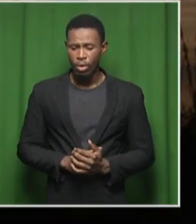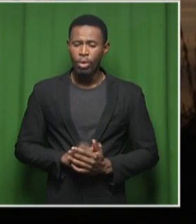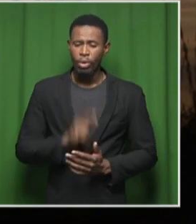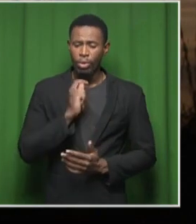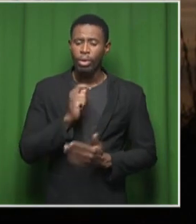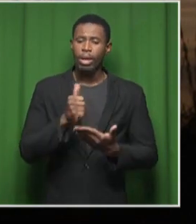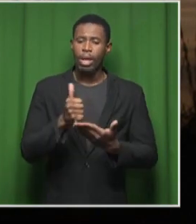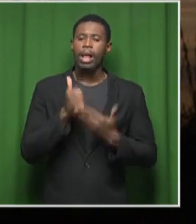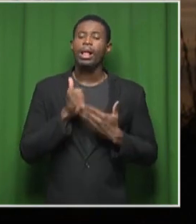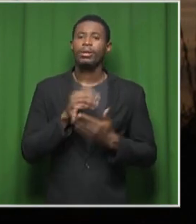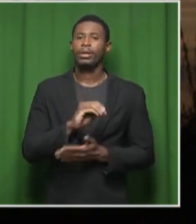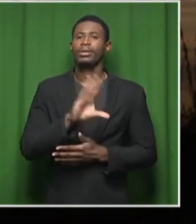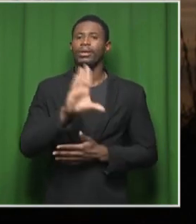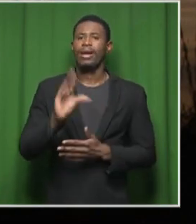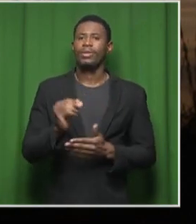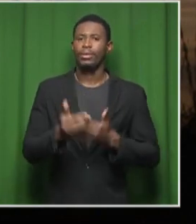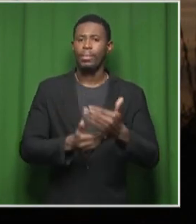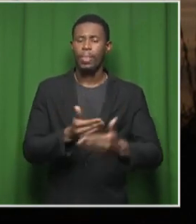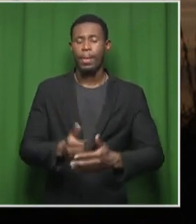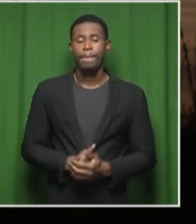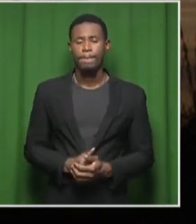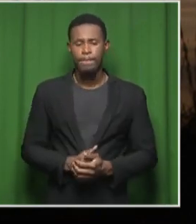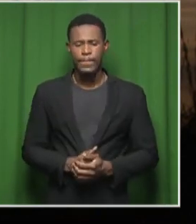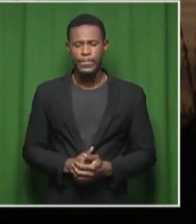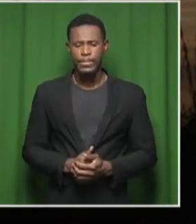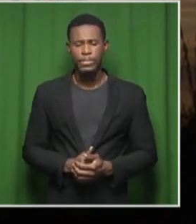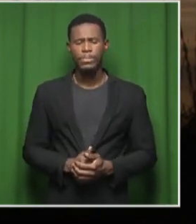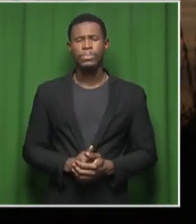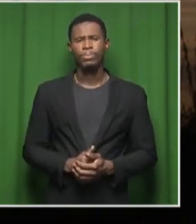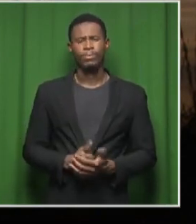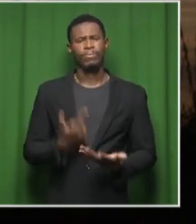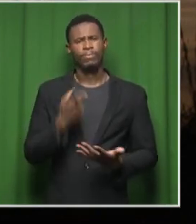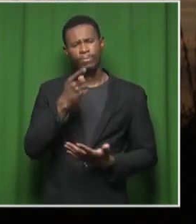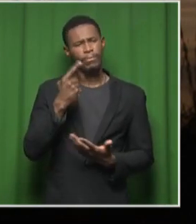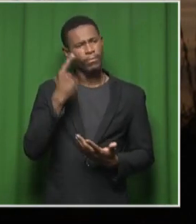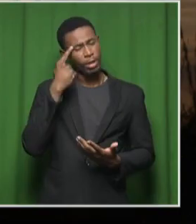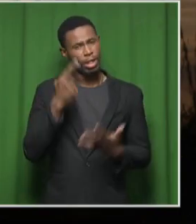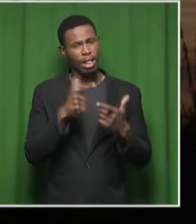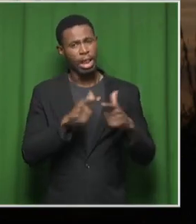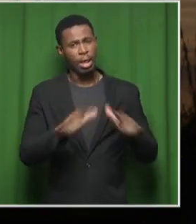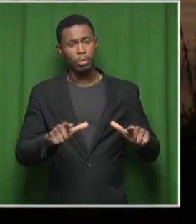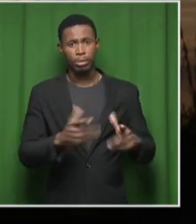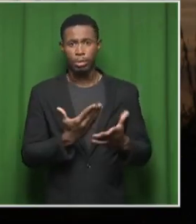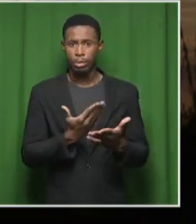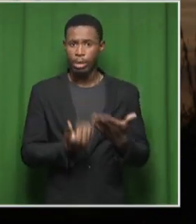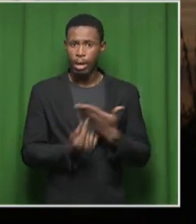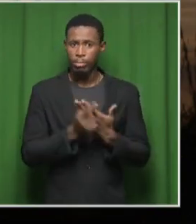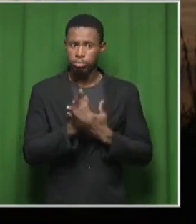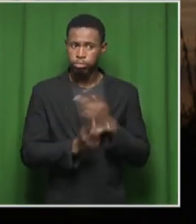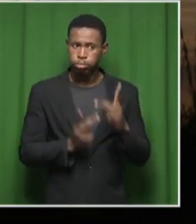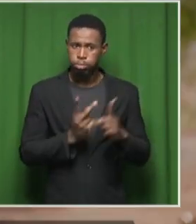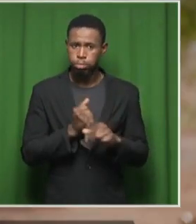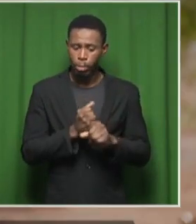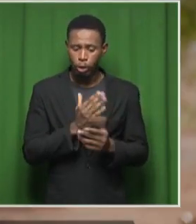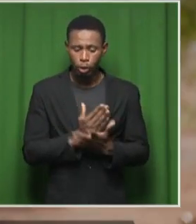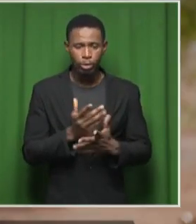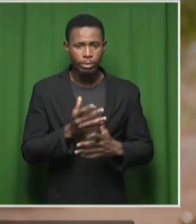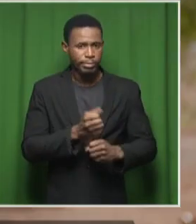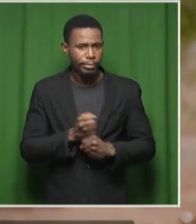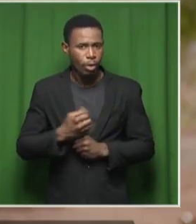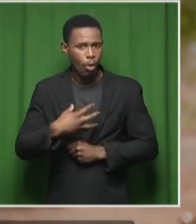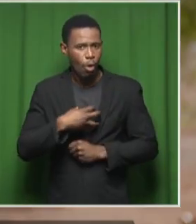in advancing the African cause. And having said that, how do you think language revitalization contributes, you know, to the preservation of our own